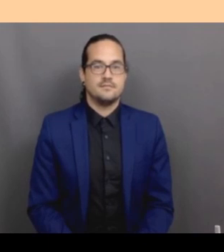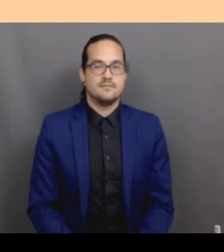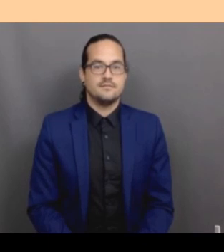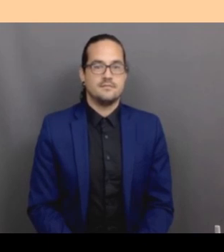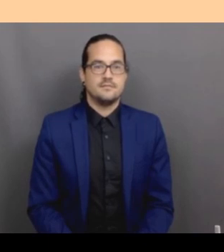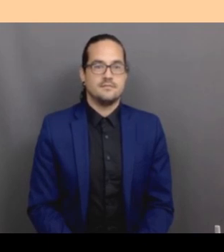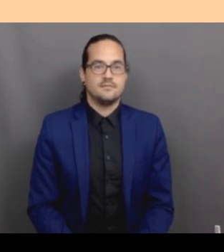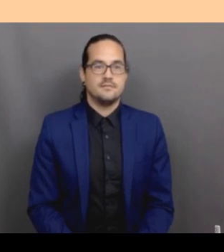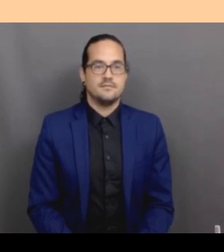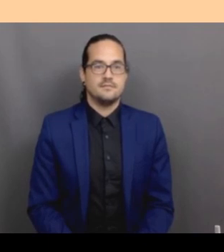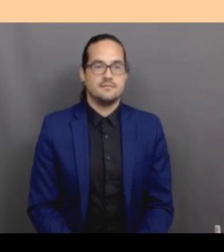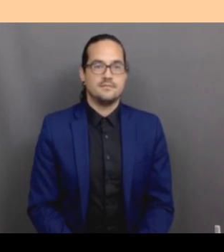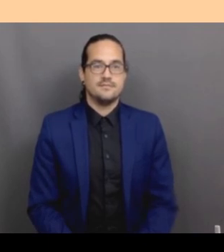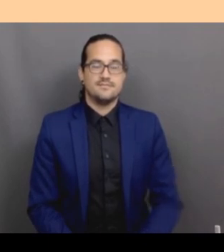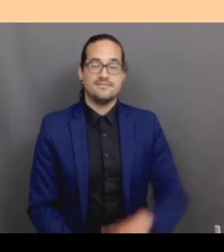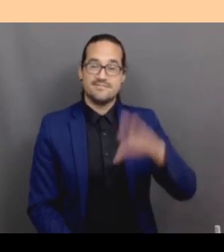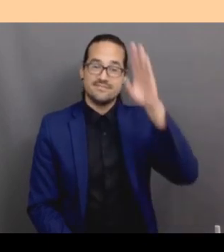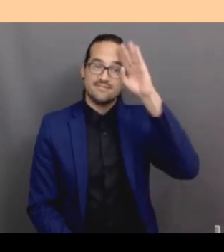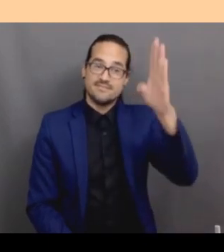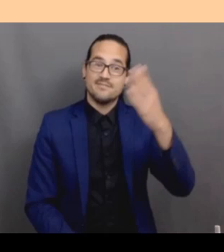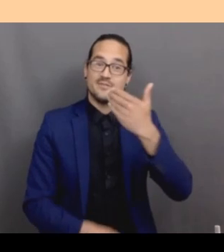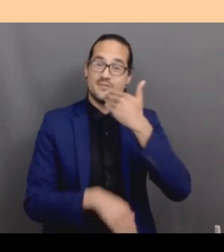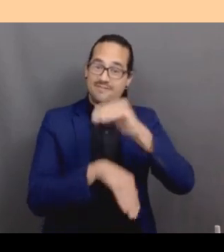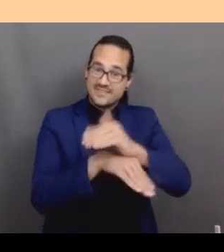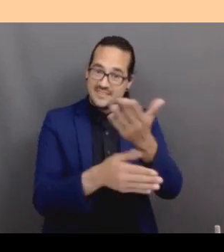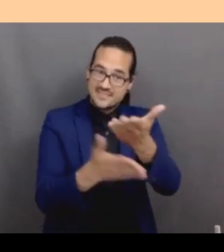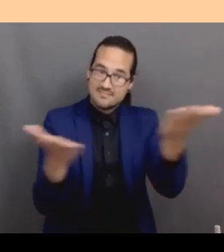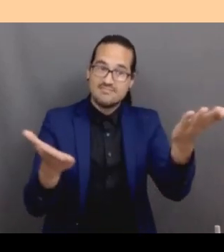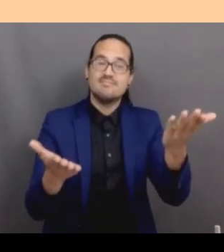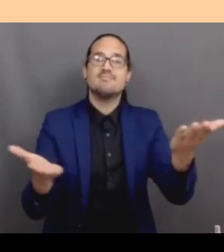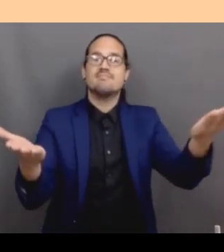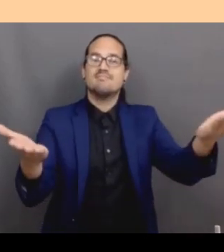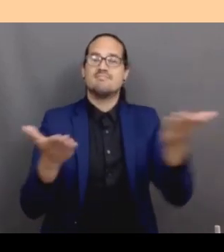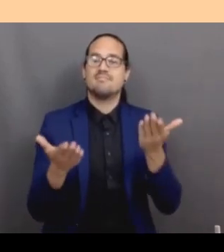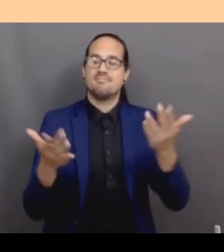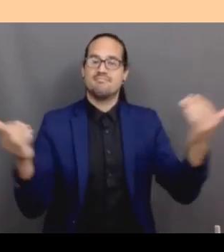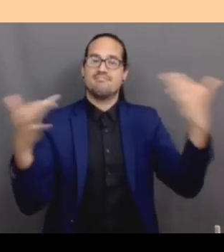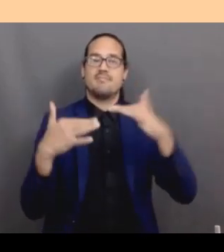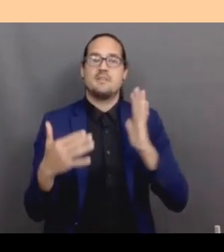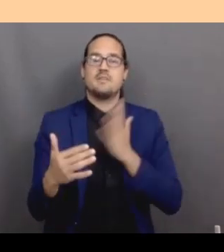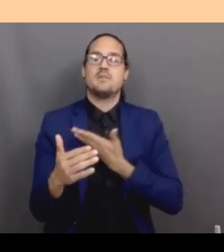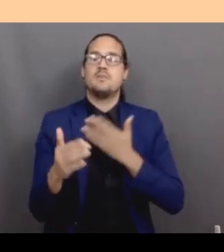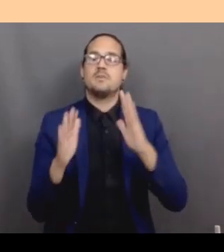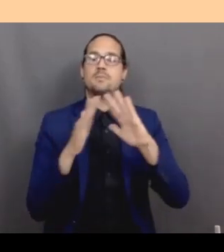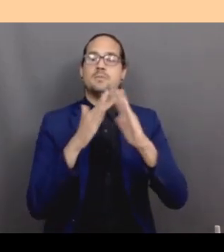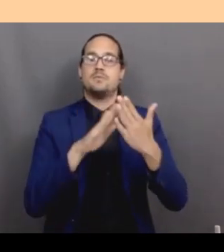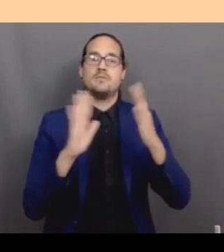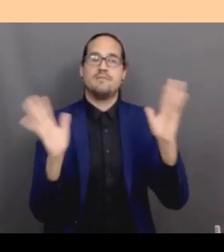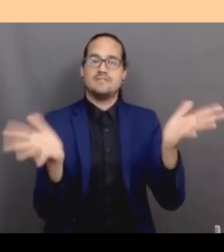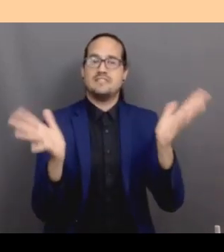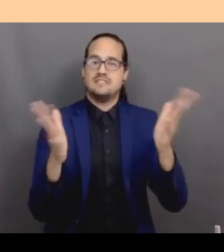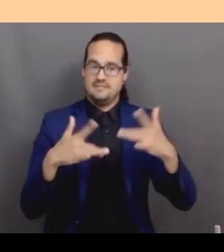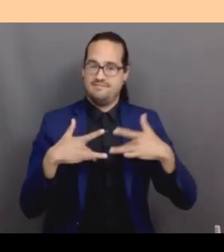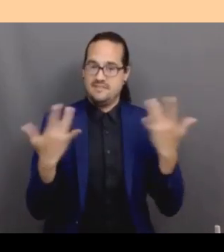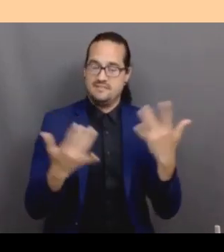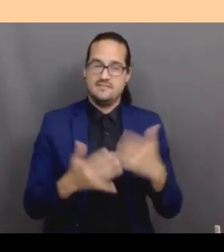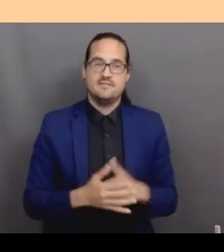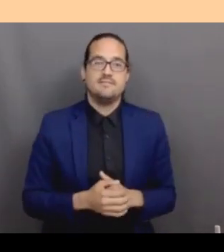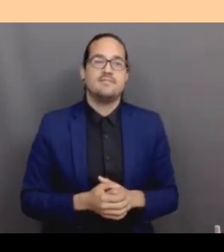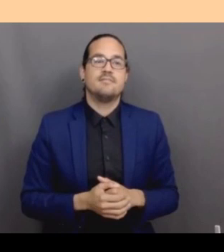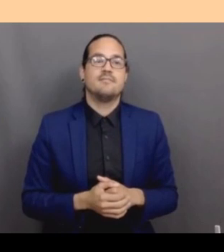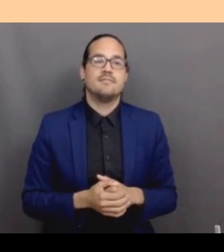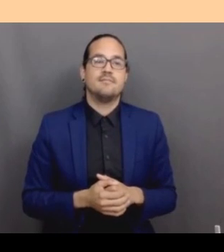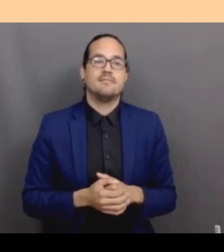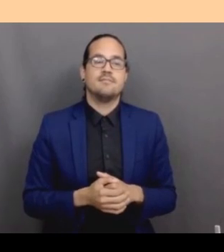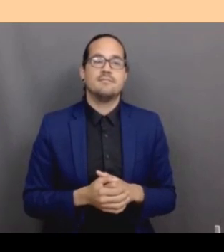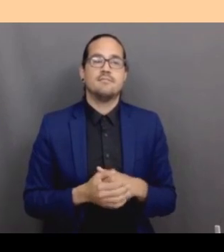Well, good evening, everyone, and welcome to our community conversation event hosted by Marin County Government and Marin Health and